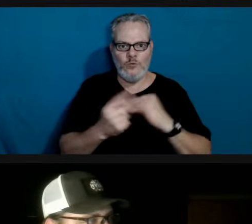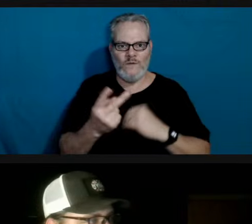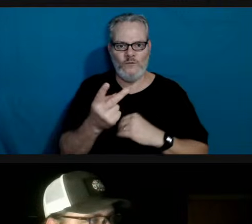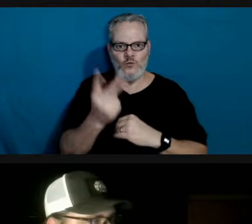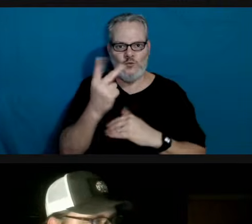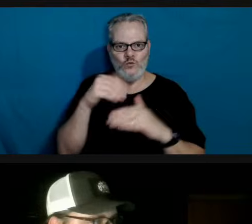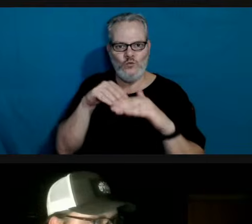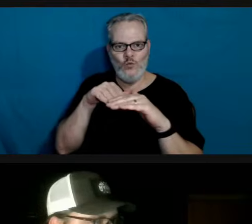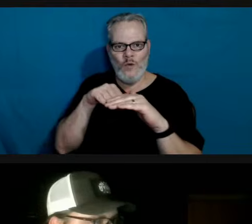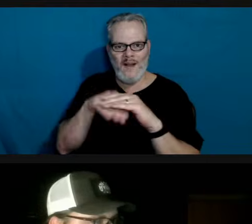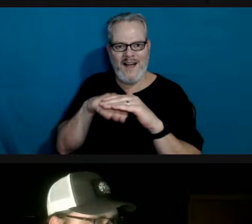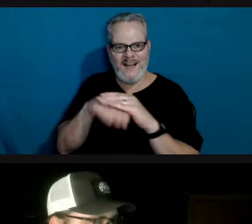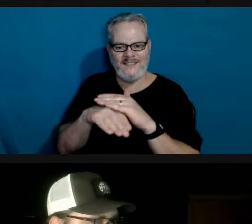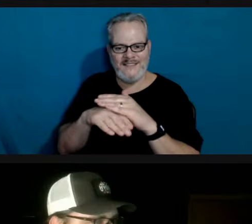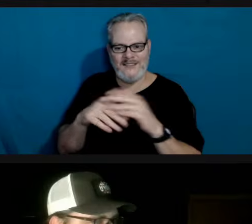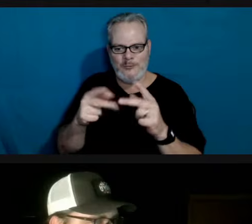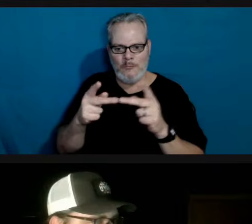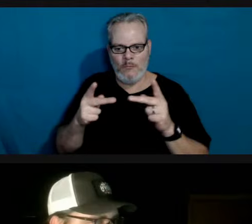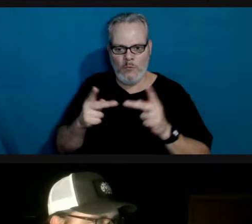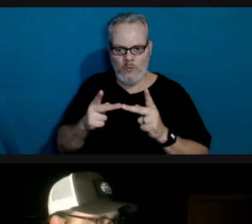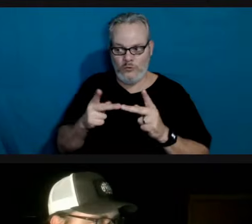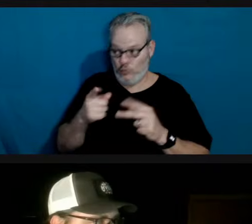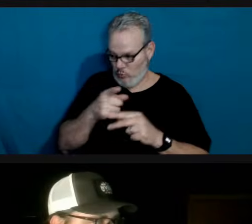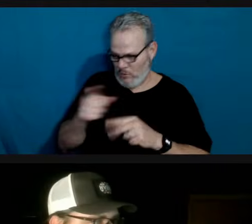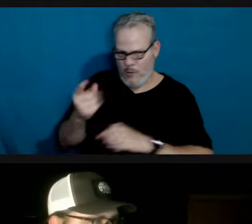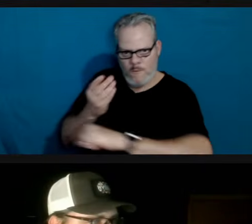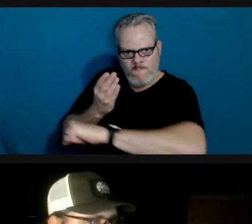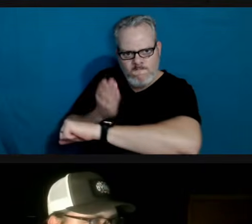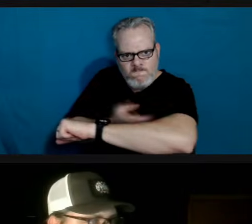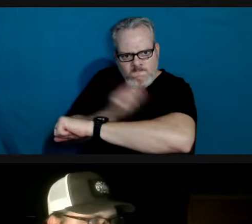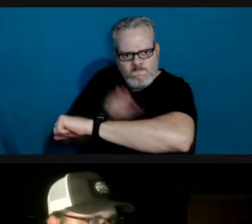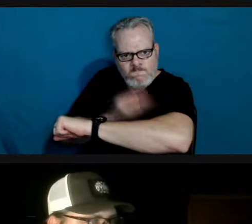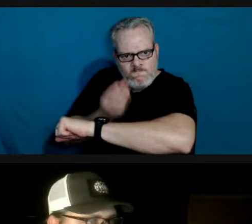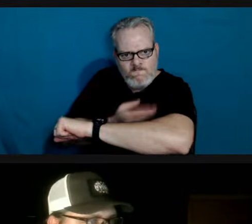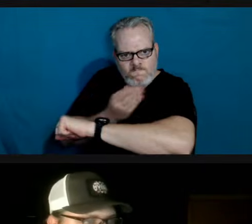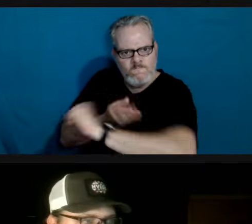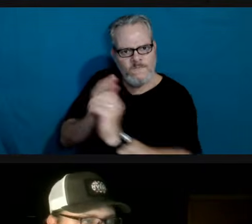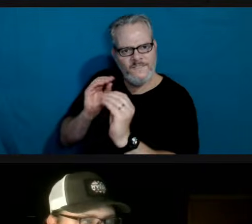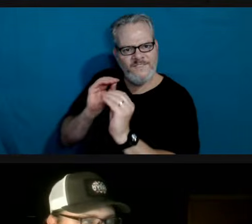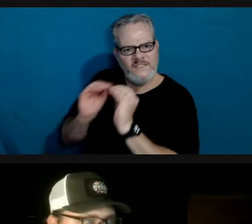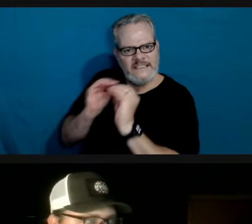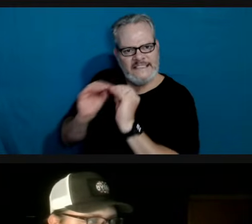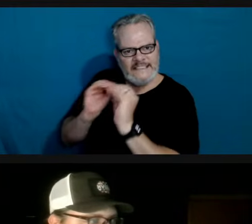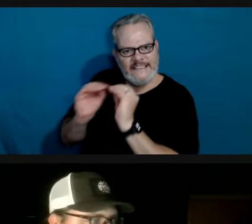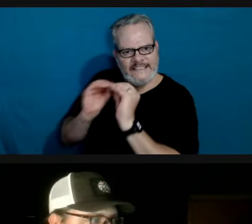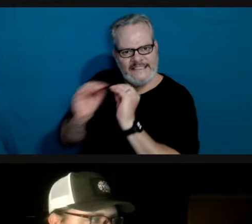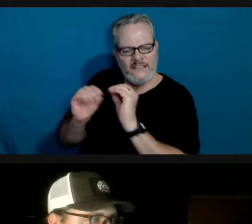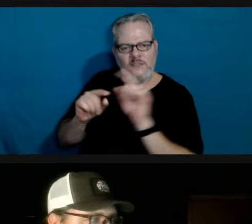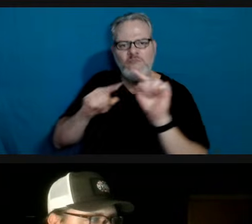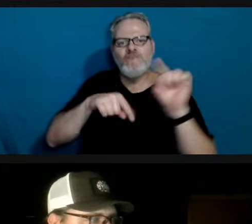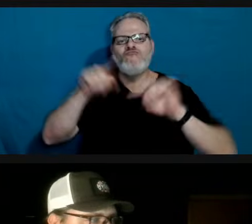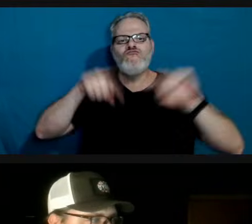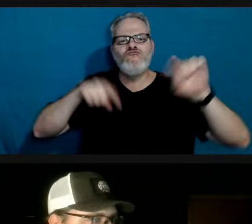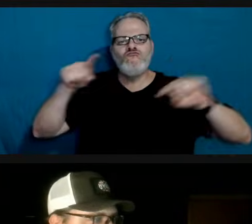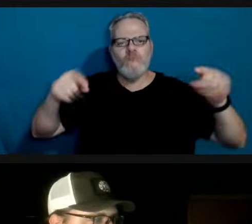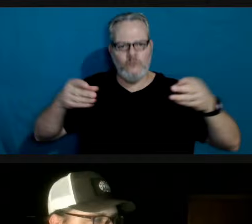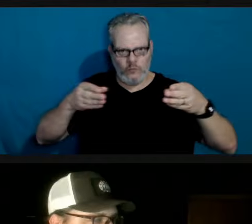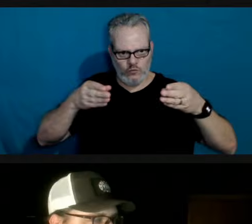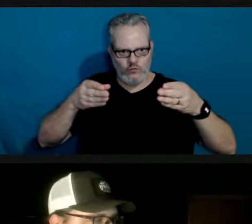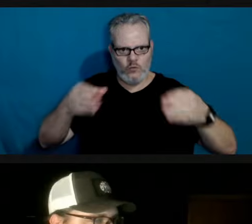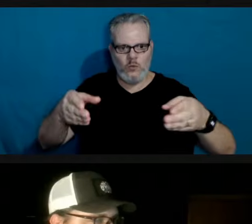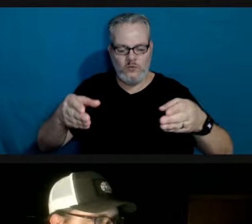they're working to get that restored and restore as well as other roads that the county has. Right. And lots of just